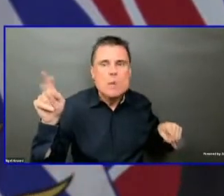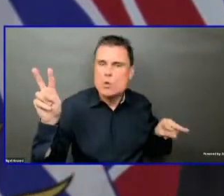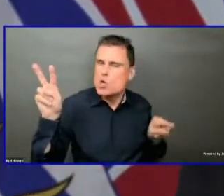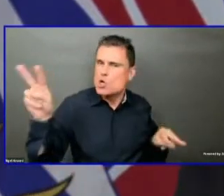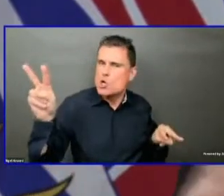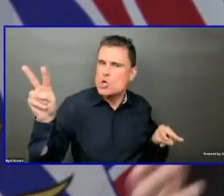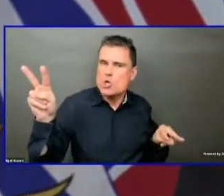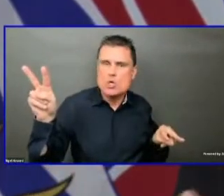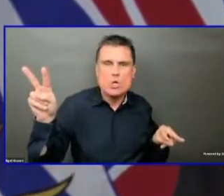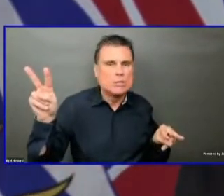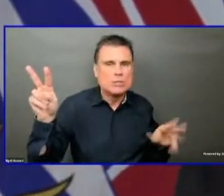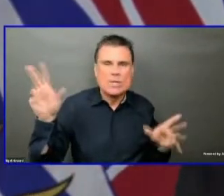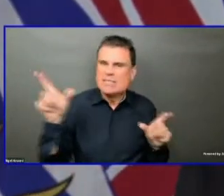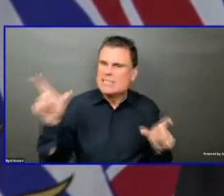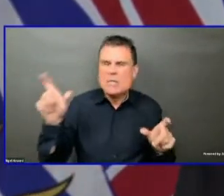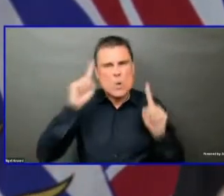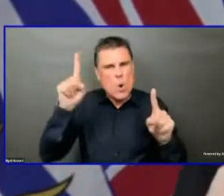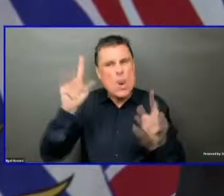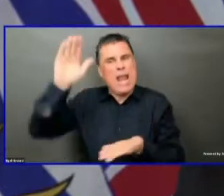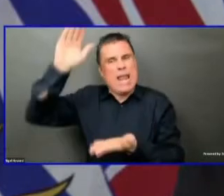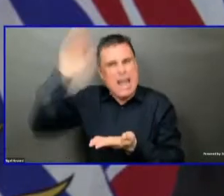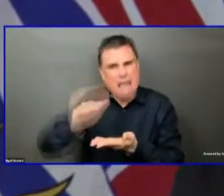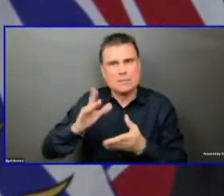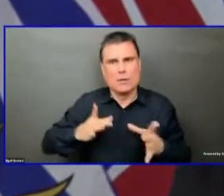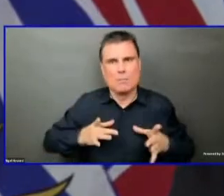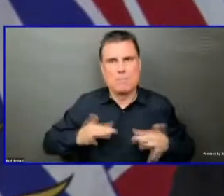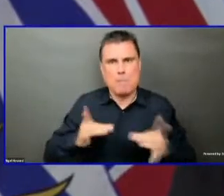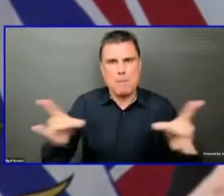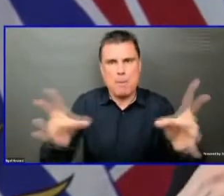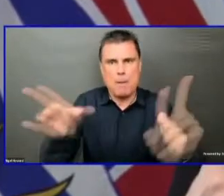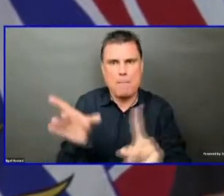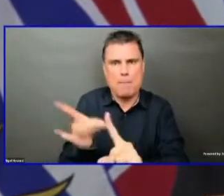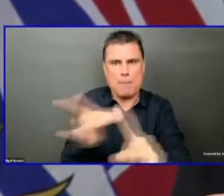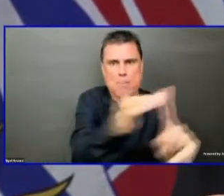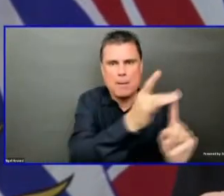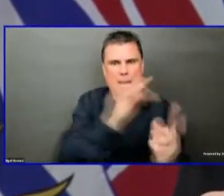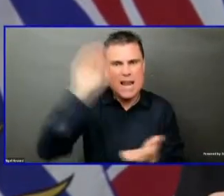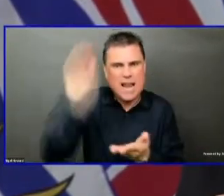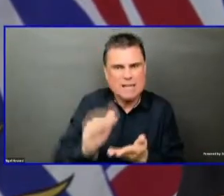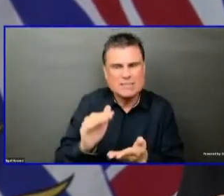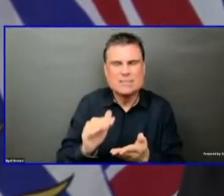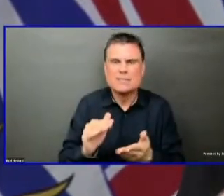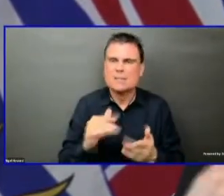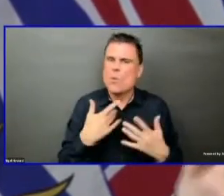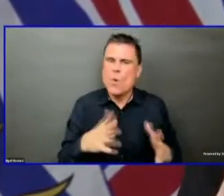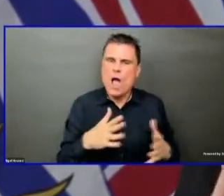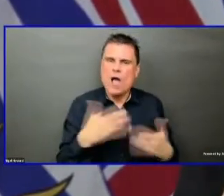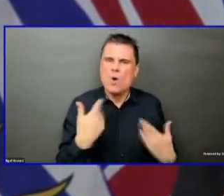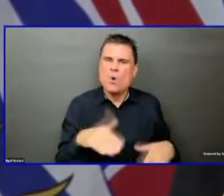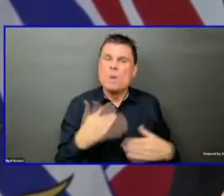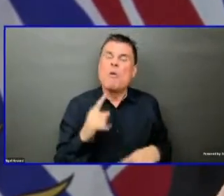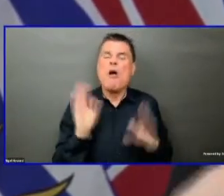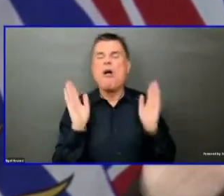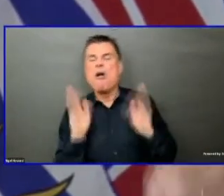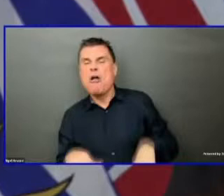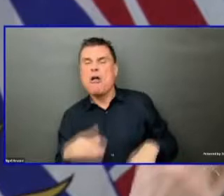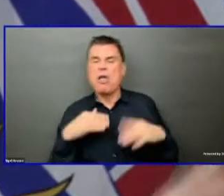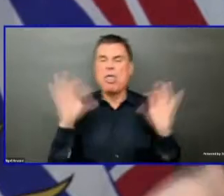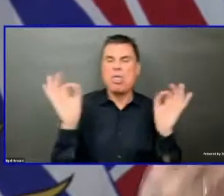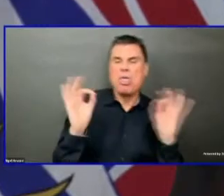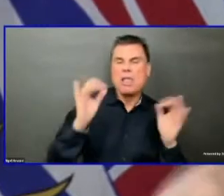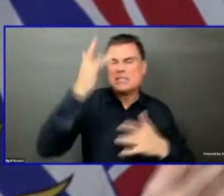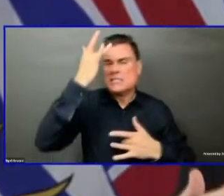young people, so what's the big deal? Well, the big deal is that even though it may not make you that sick,